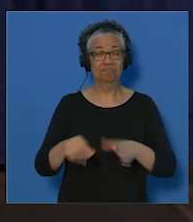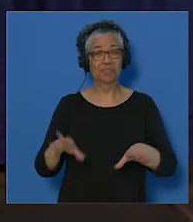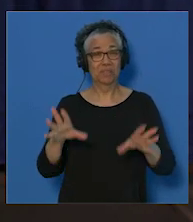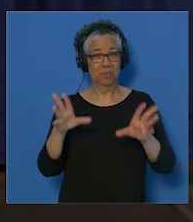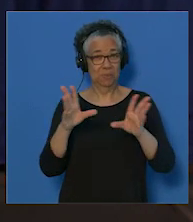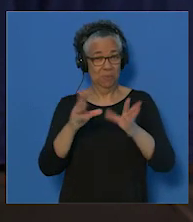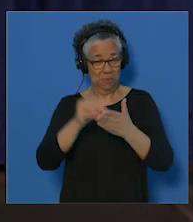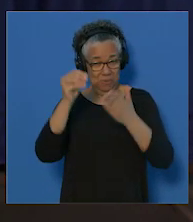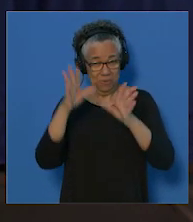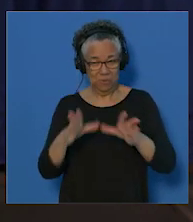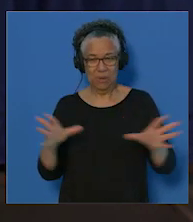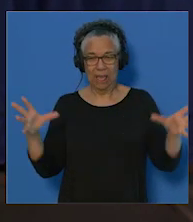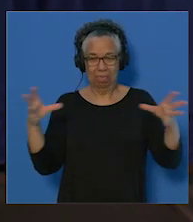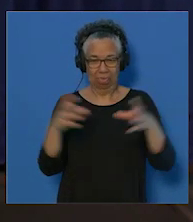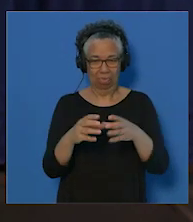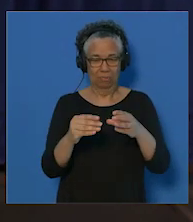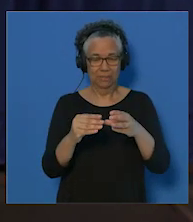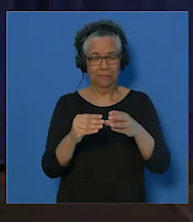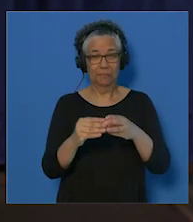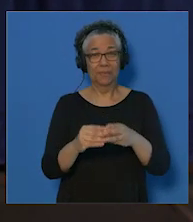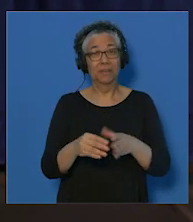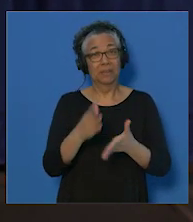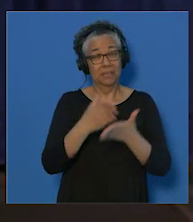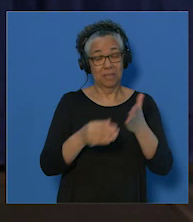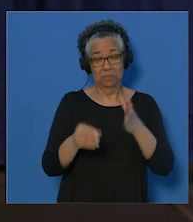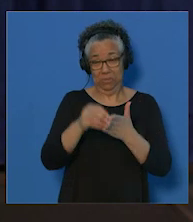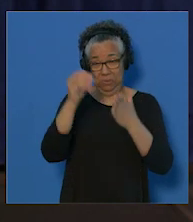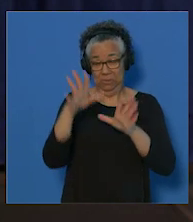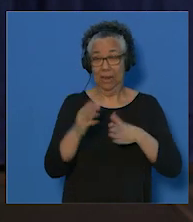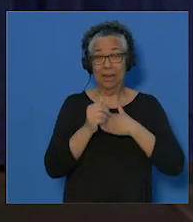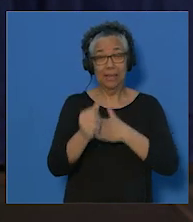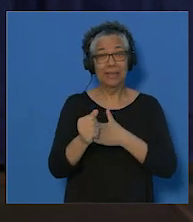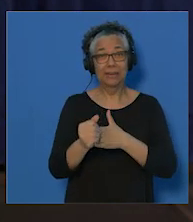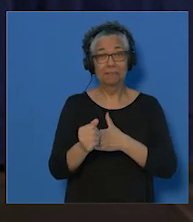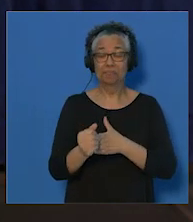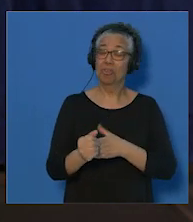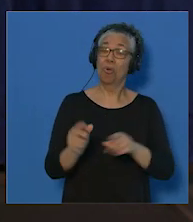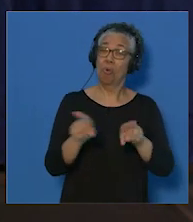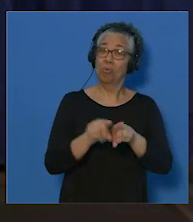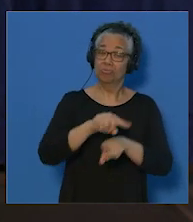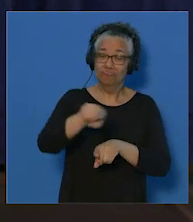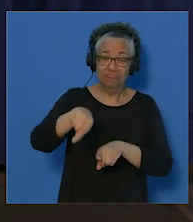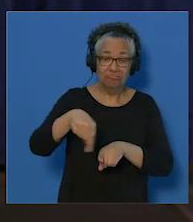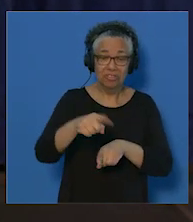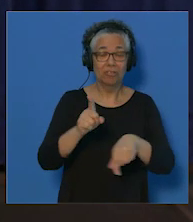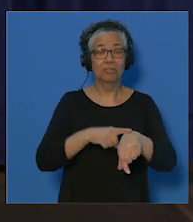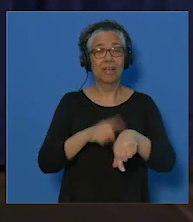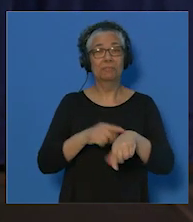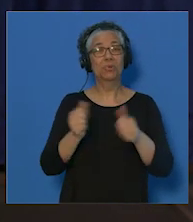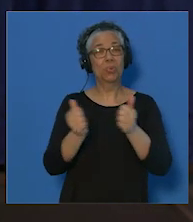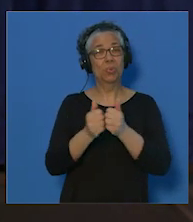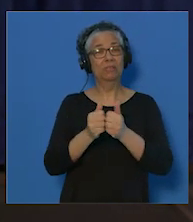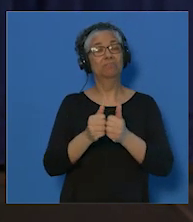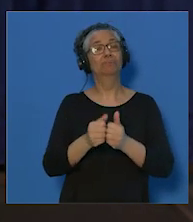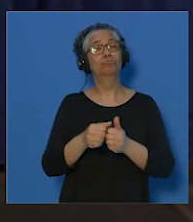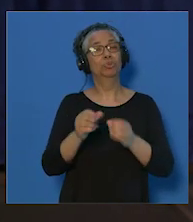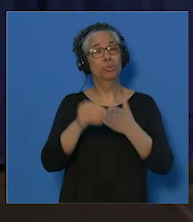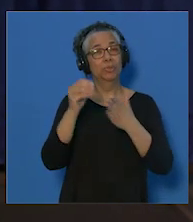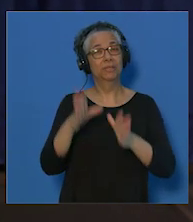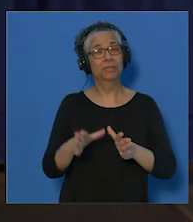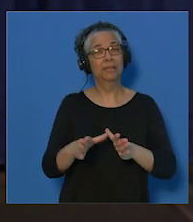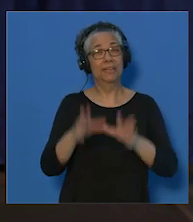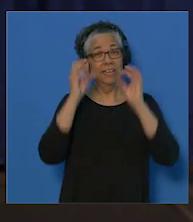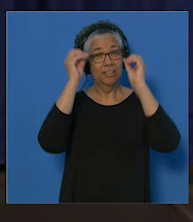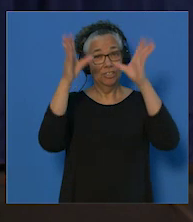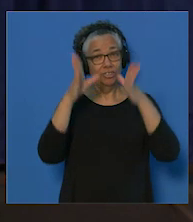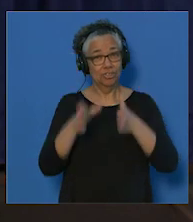instances, our students are leading out. Morning meetings are held as well as circle times with students. Teachers are delivering lessons in real